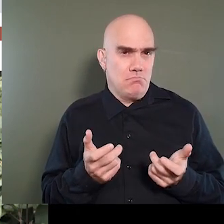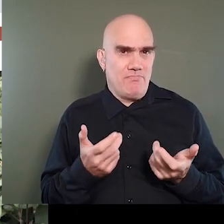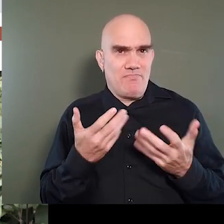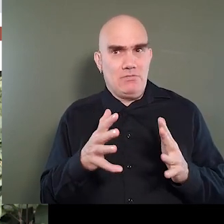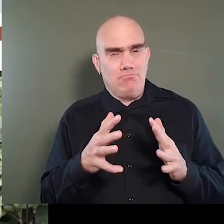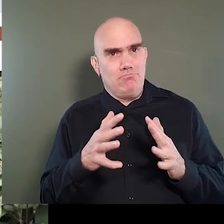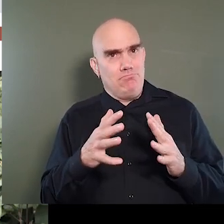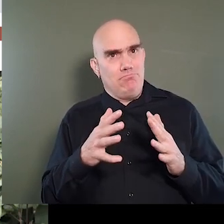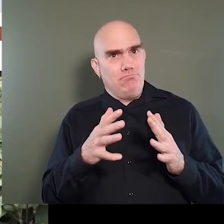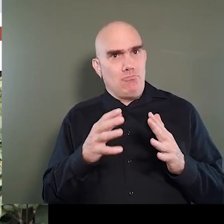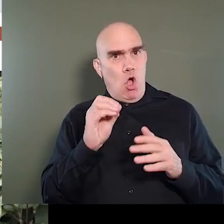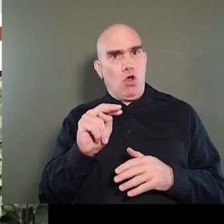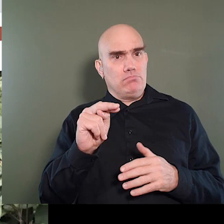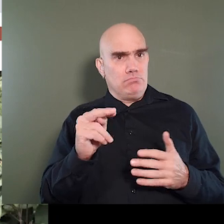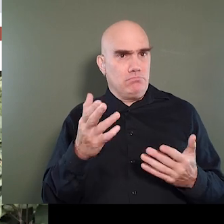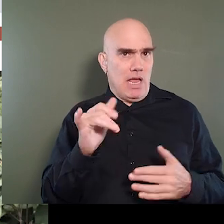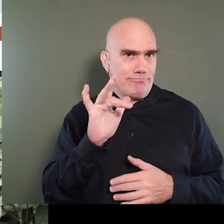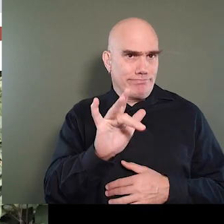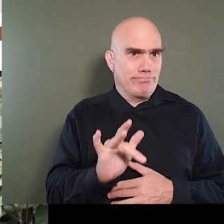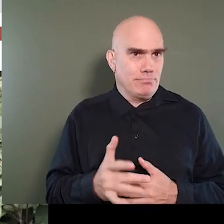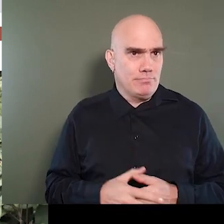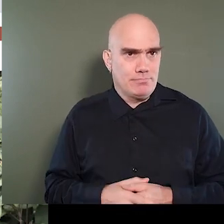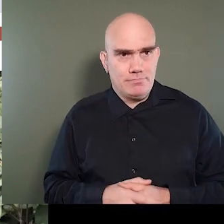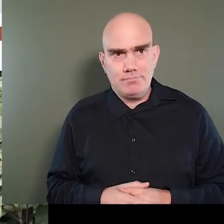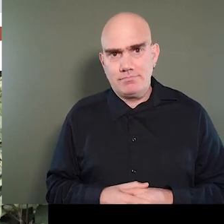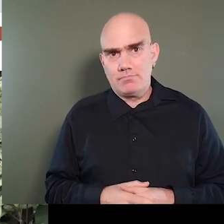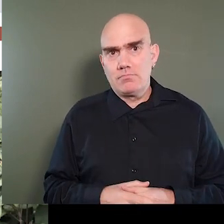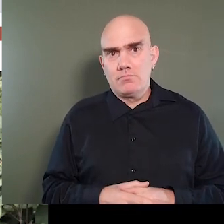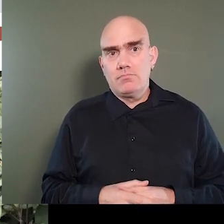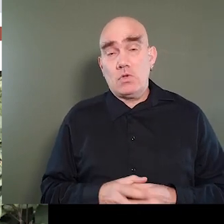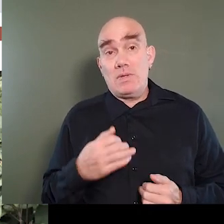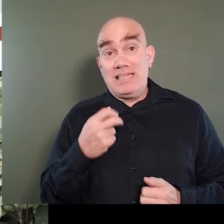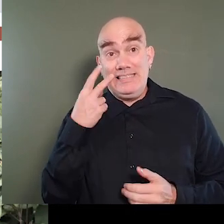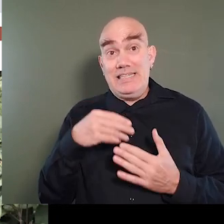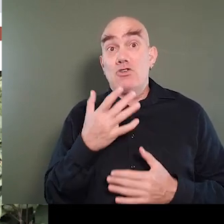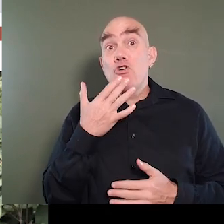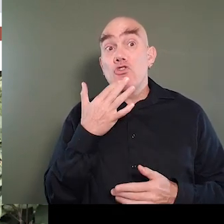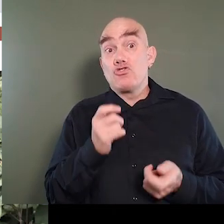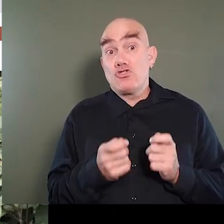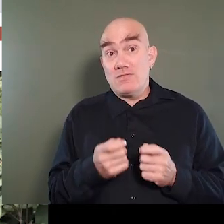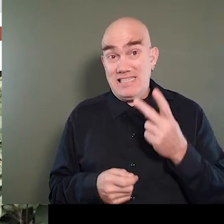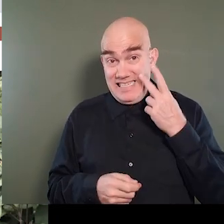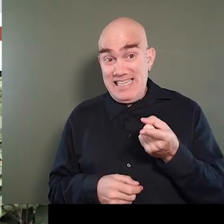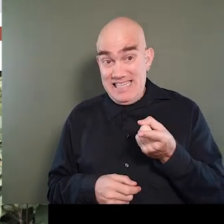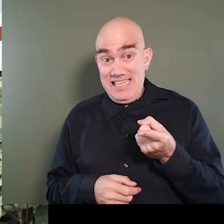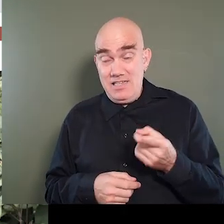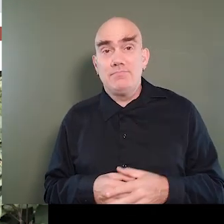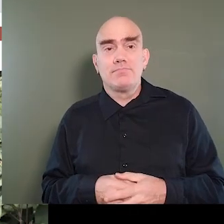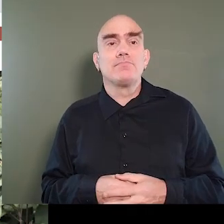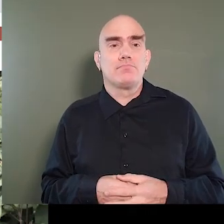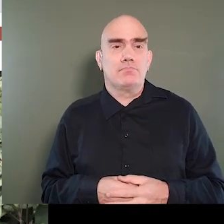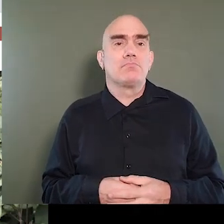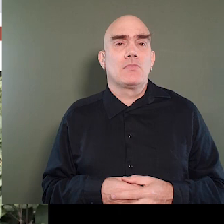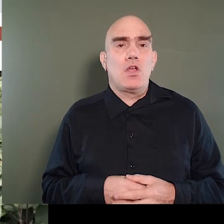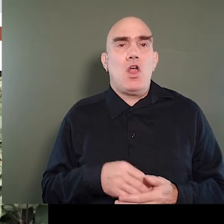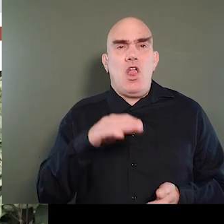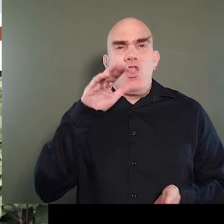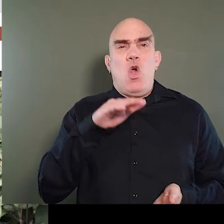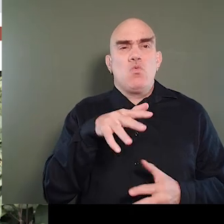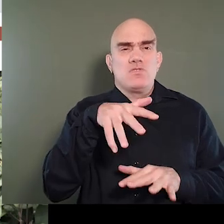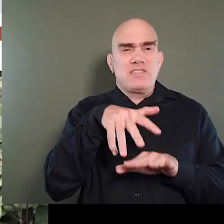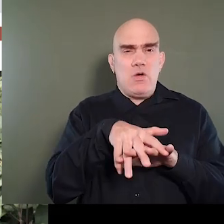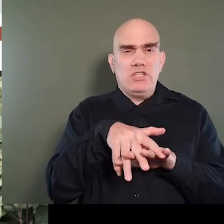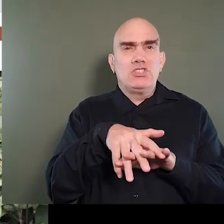have been activated by selecting this profile. So we can see in the color adjustments, low saturation has